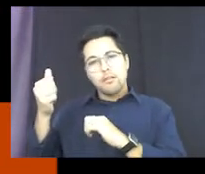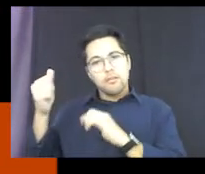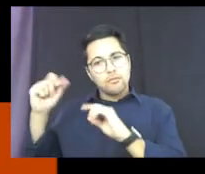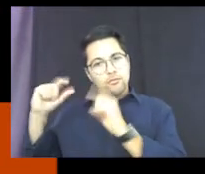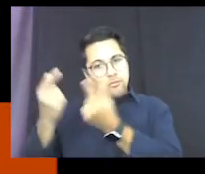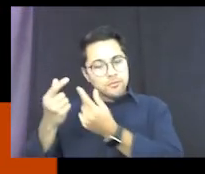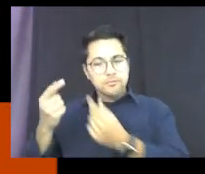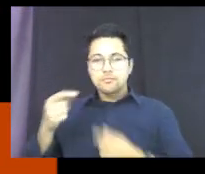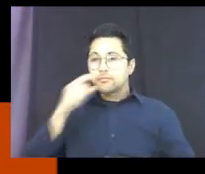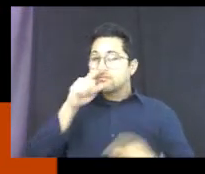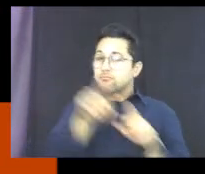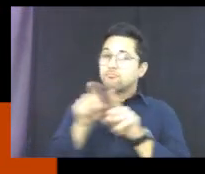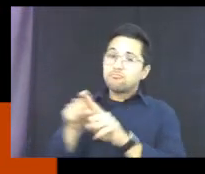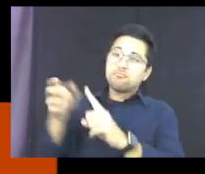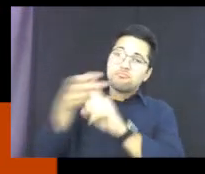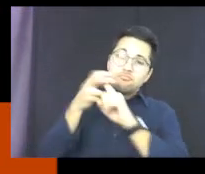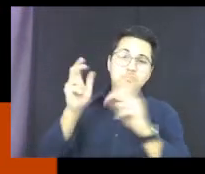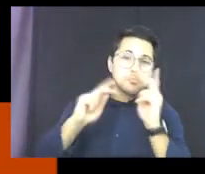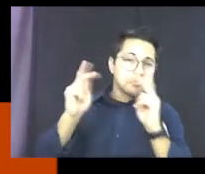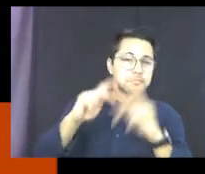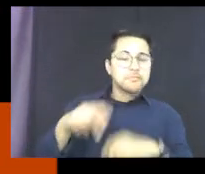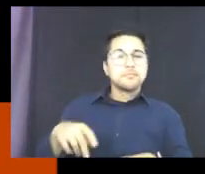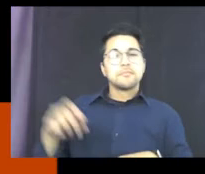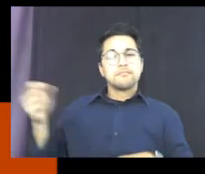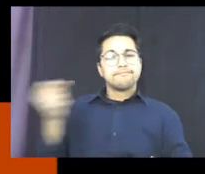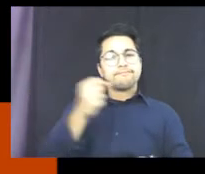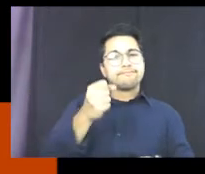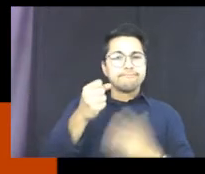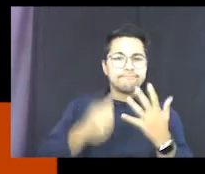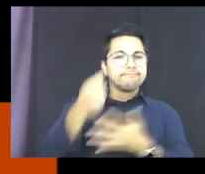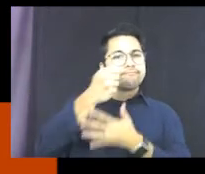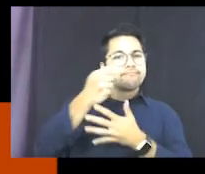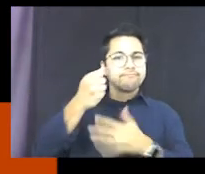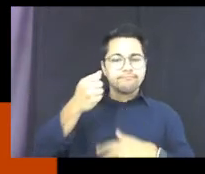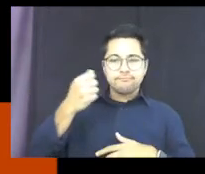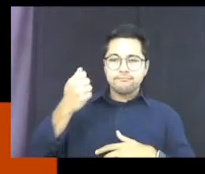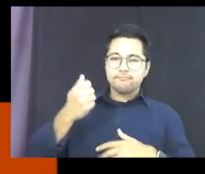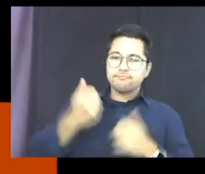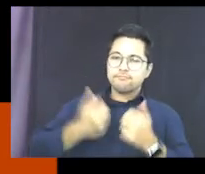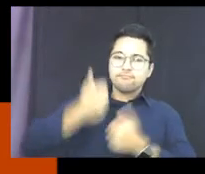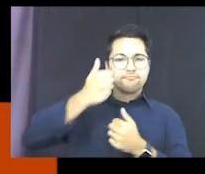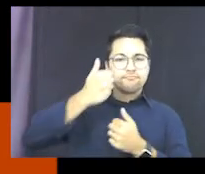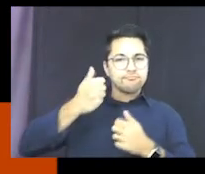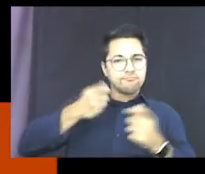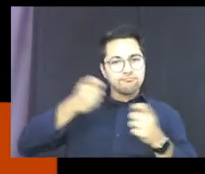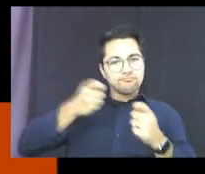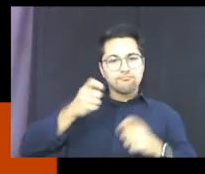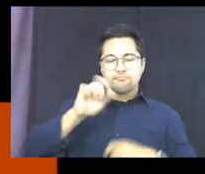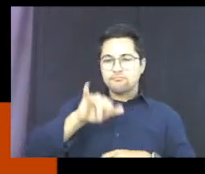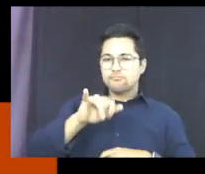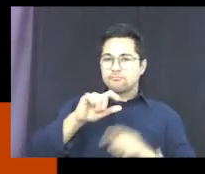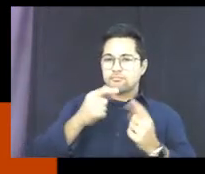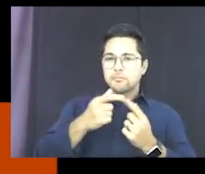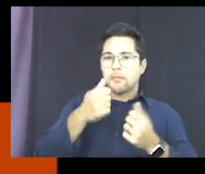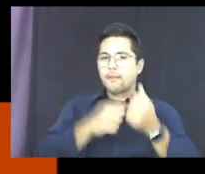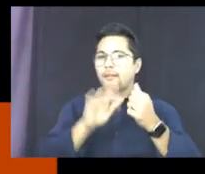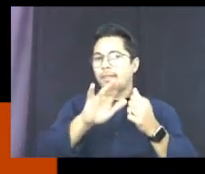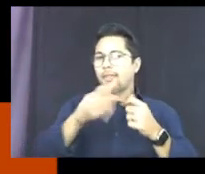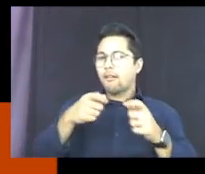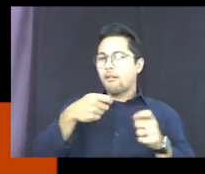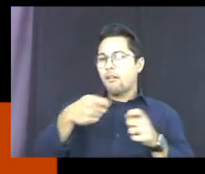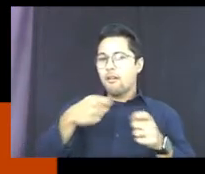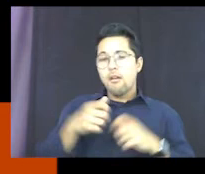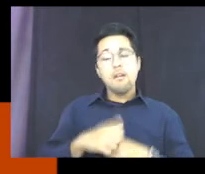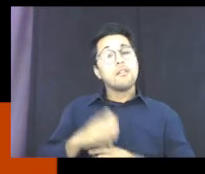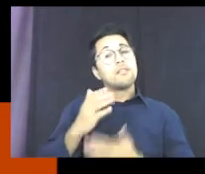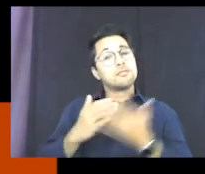who recruit the individuals who are put in charge of operating the social or support group under their management. Some